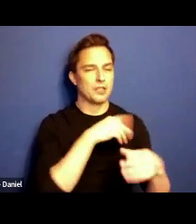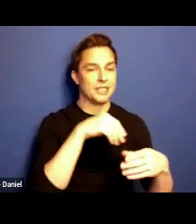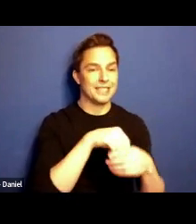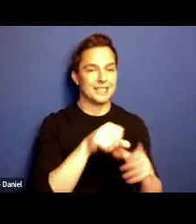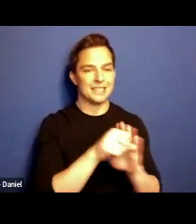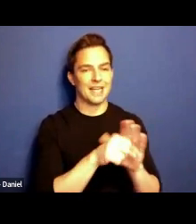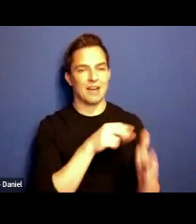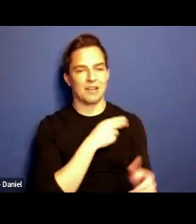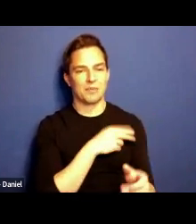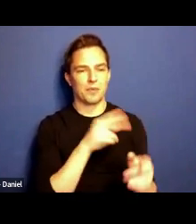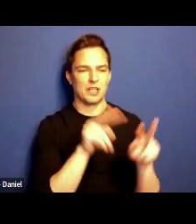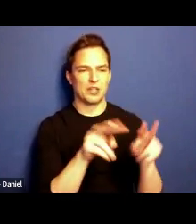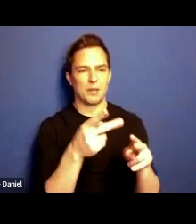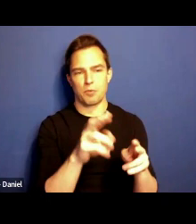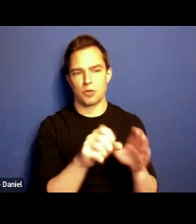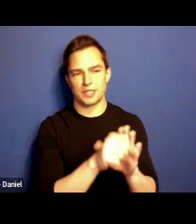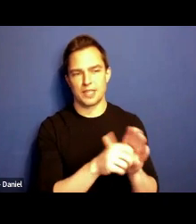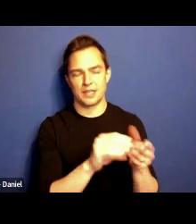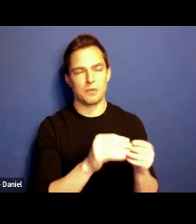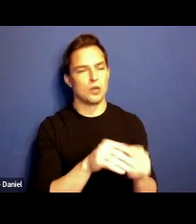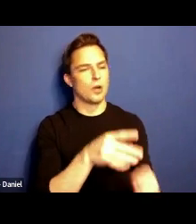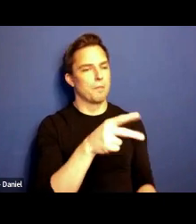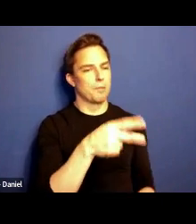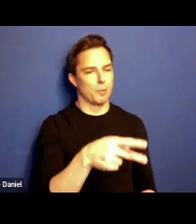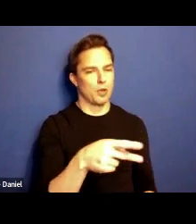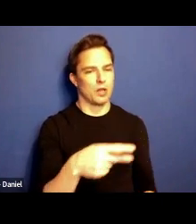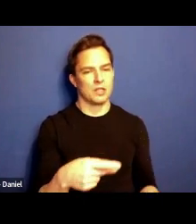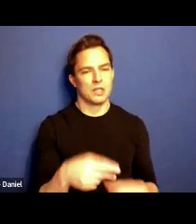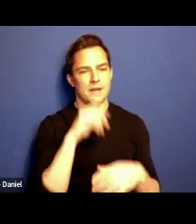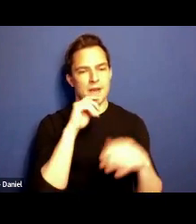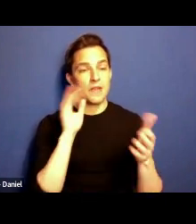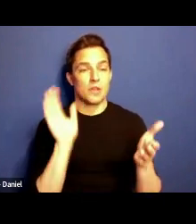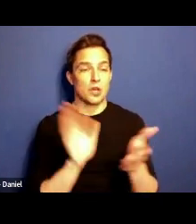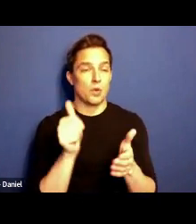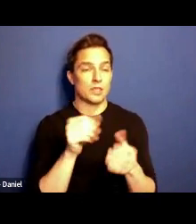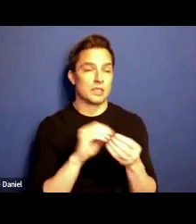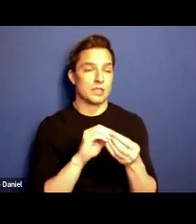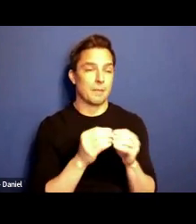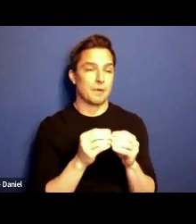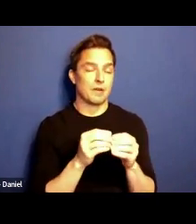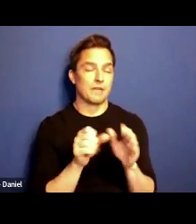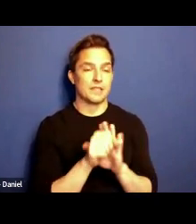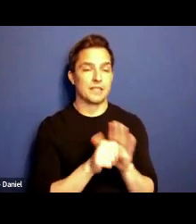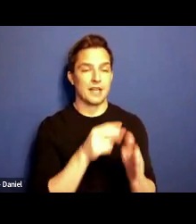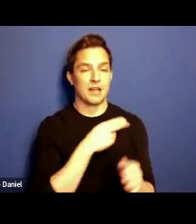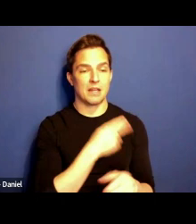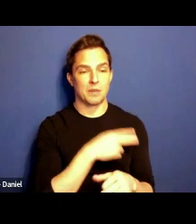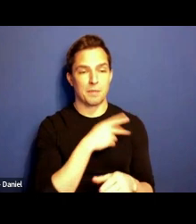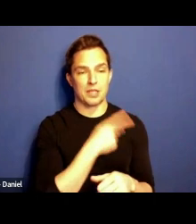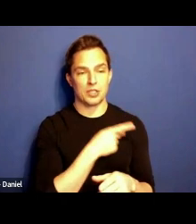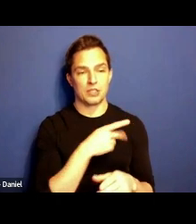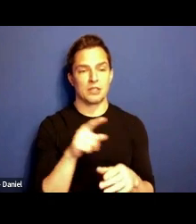it by state. The purple states have the lowest number of state hospital patients per